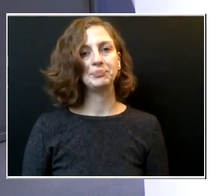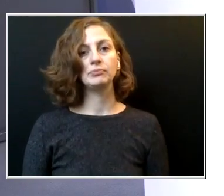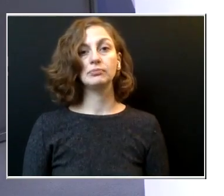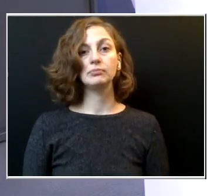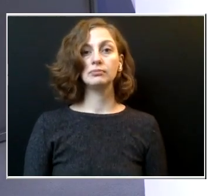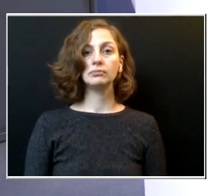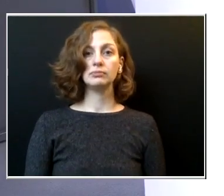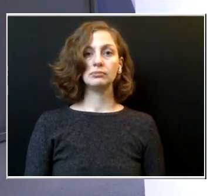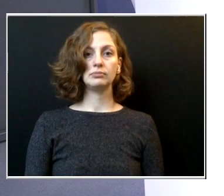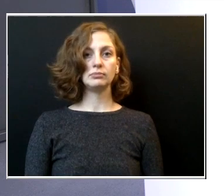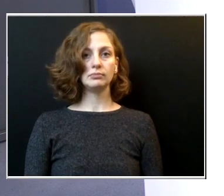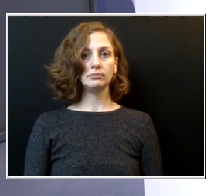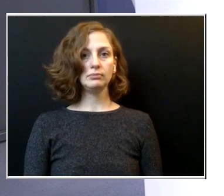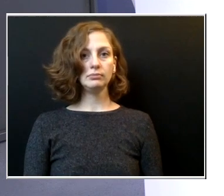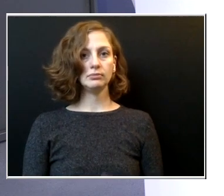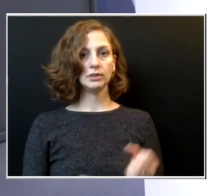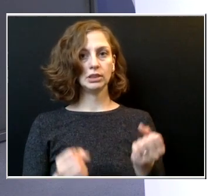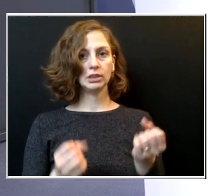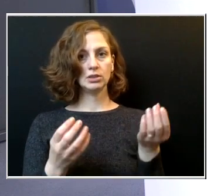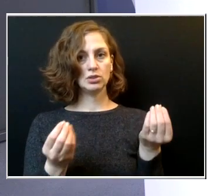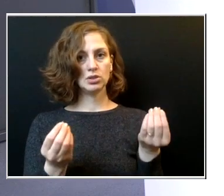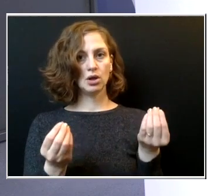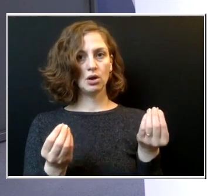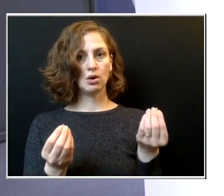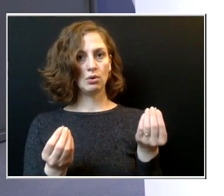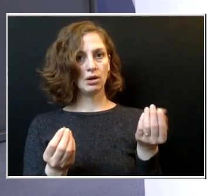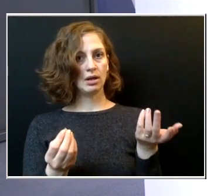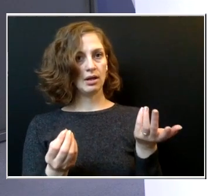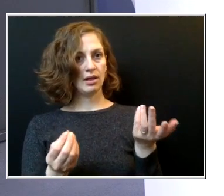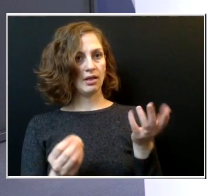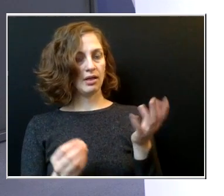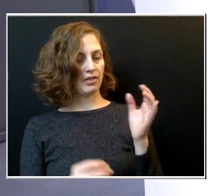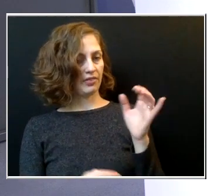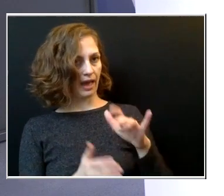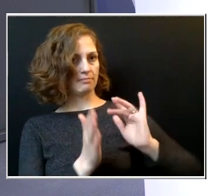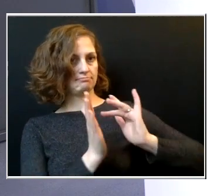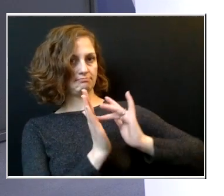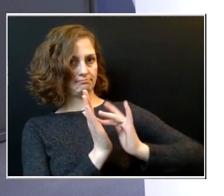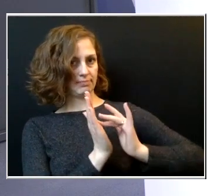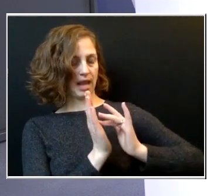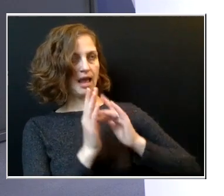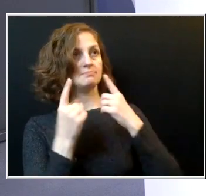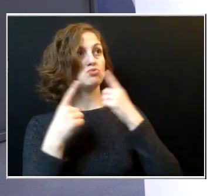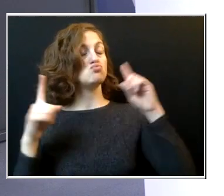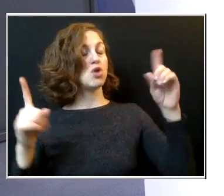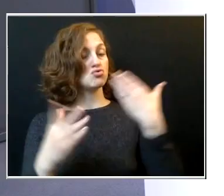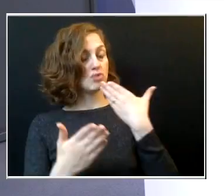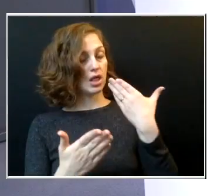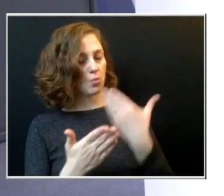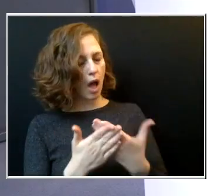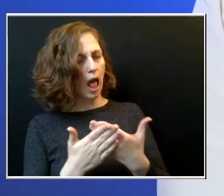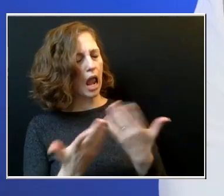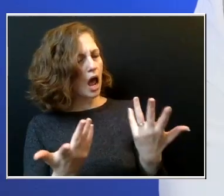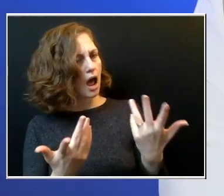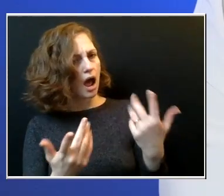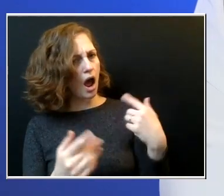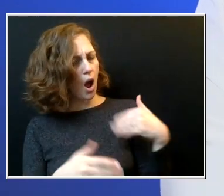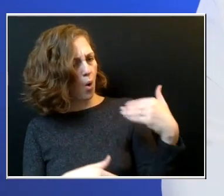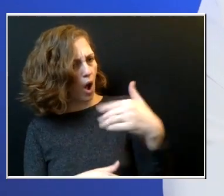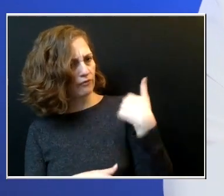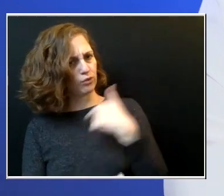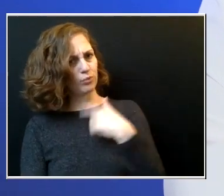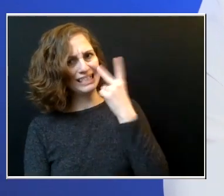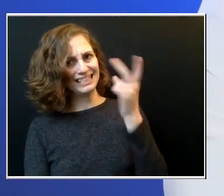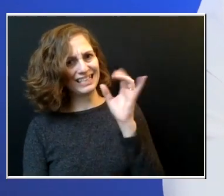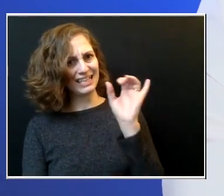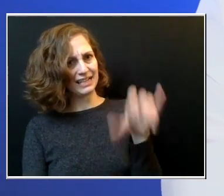has worked remarkably well. How often do you see that profound of an improvement, or not even, but just stability? So if we get it started very early